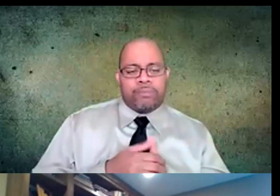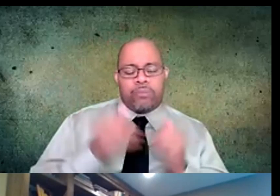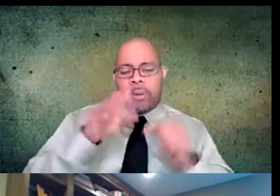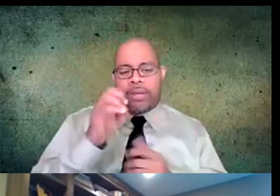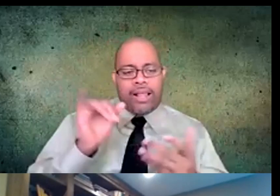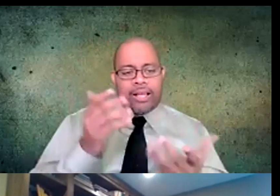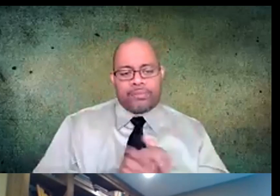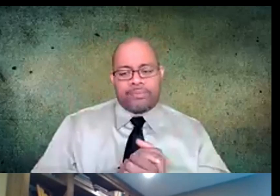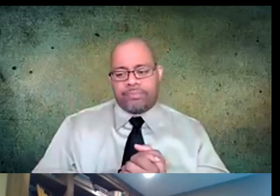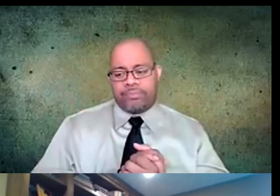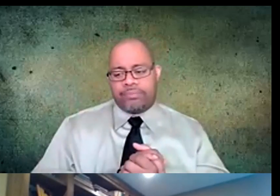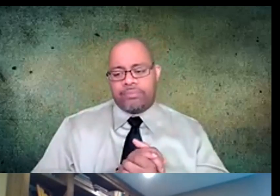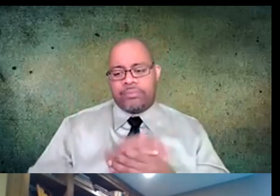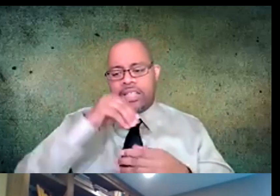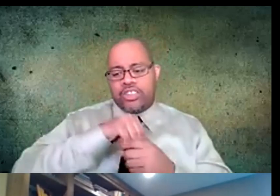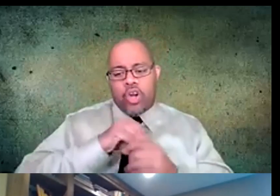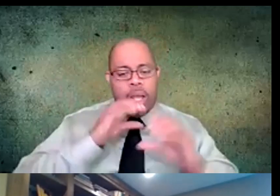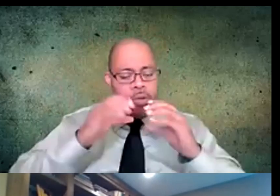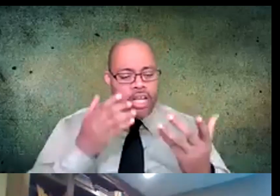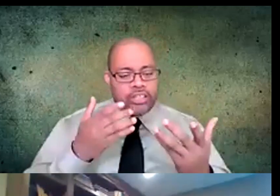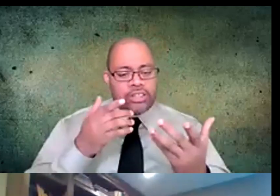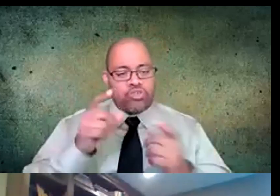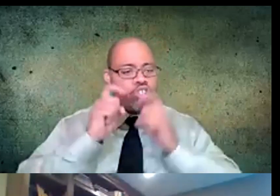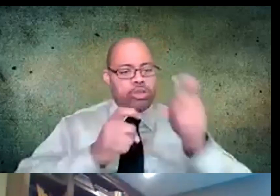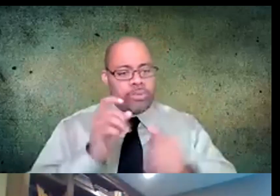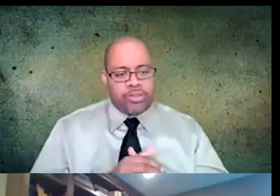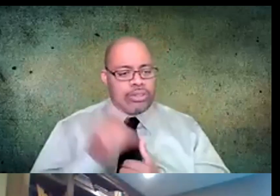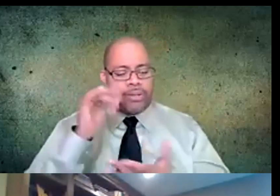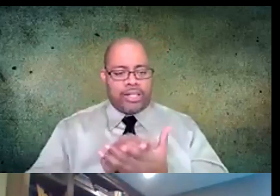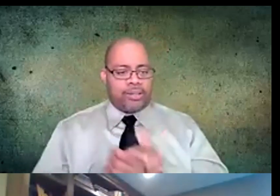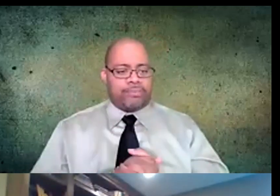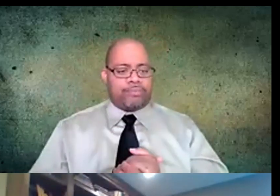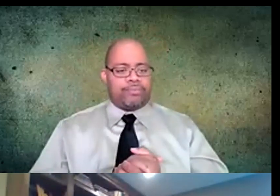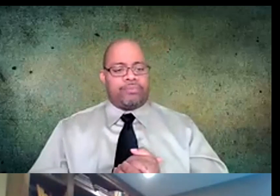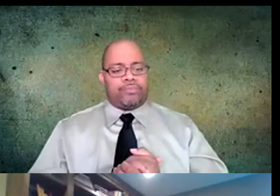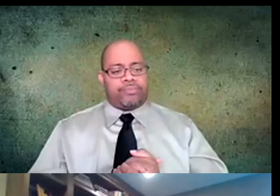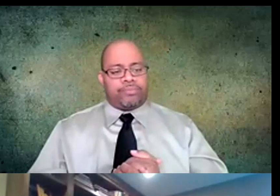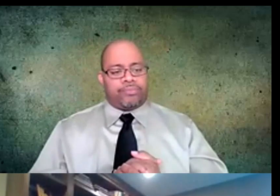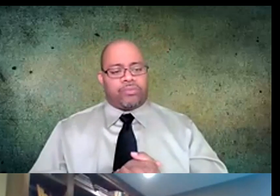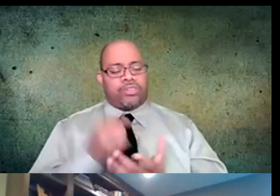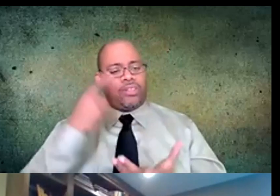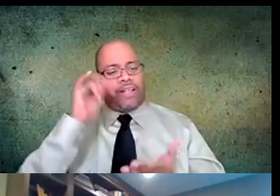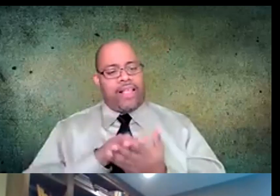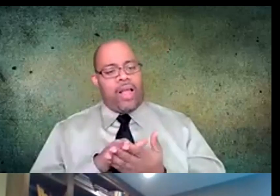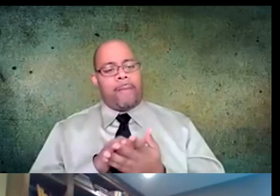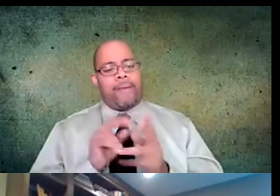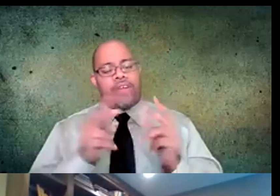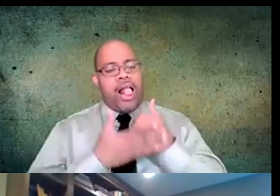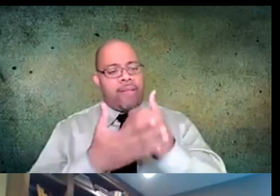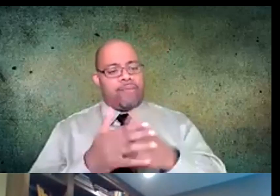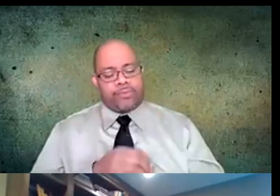a internal communication you contributed or something. So I think that will be very